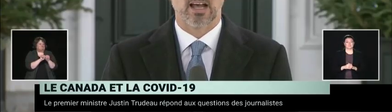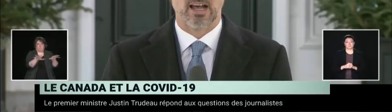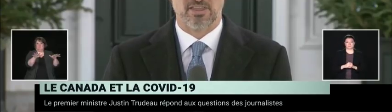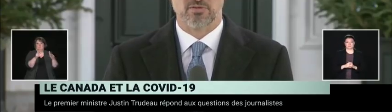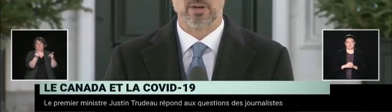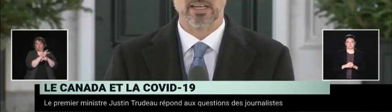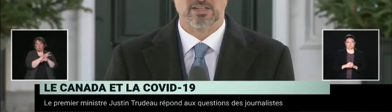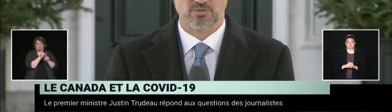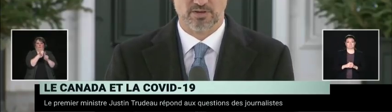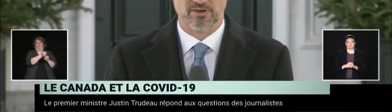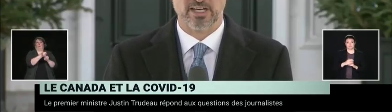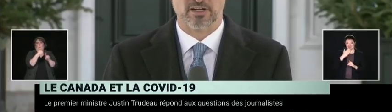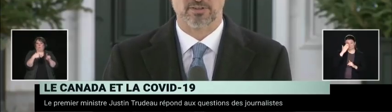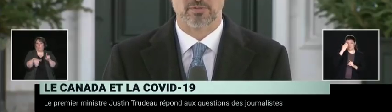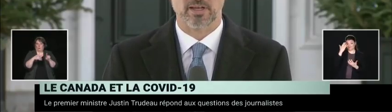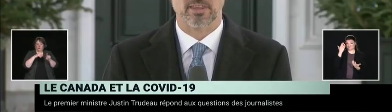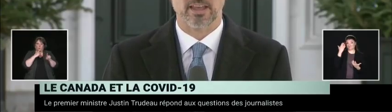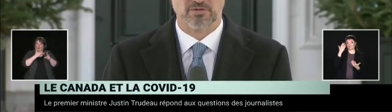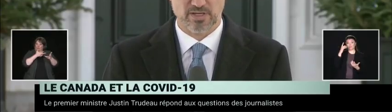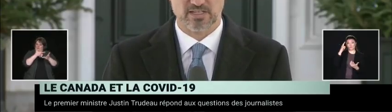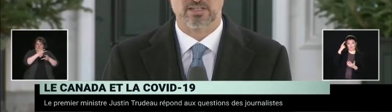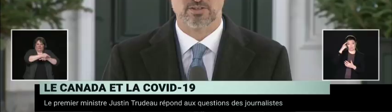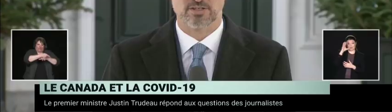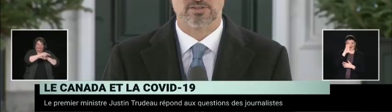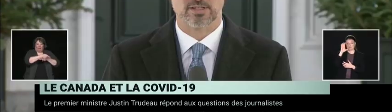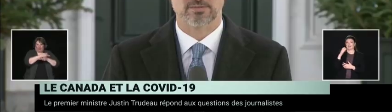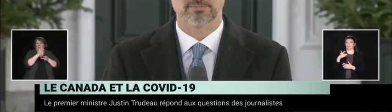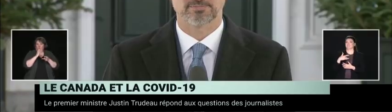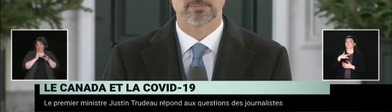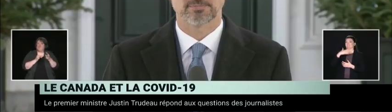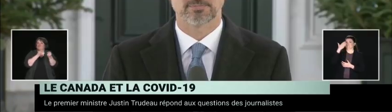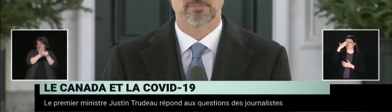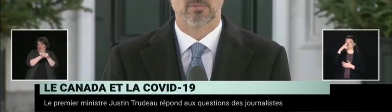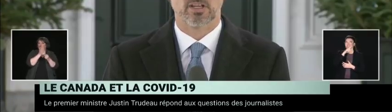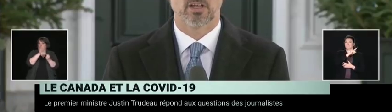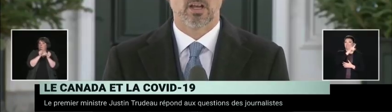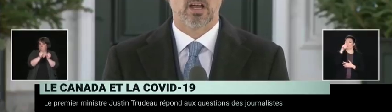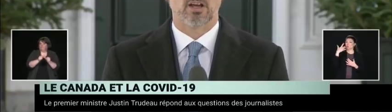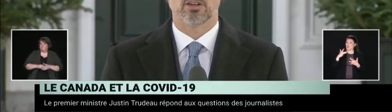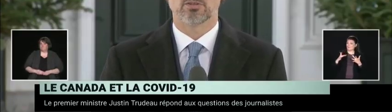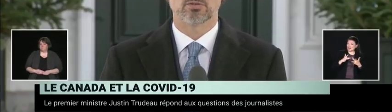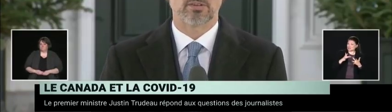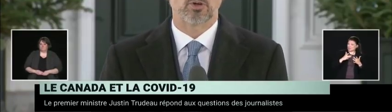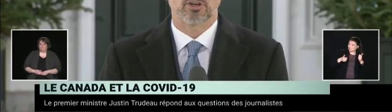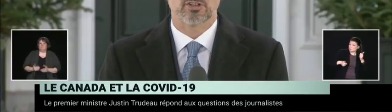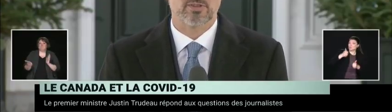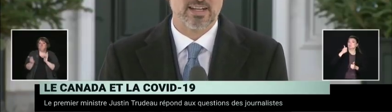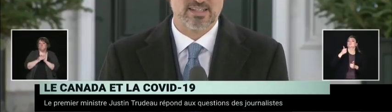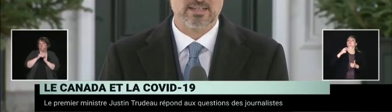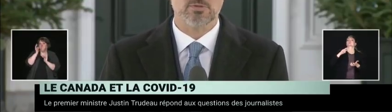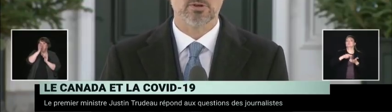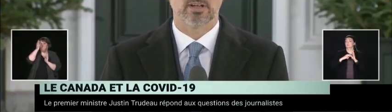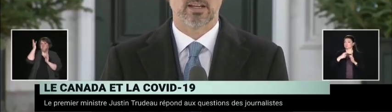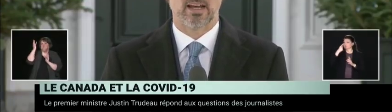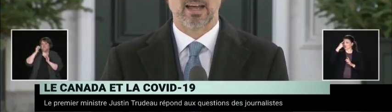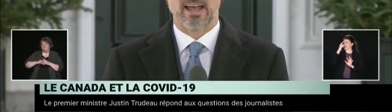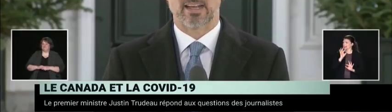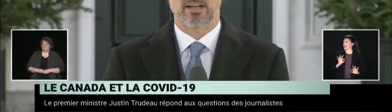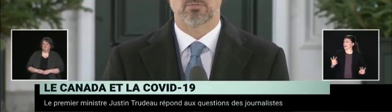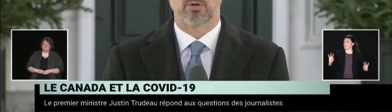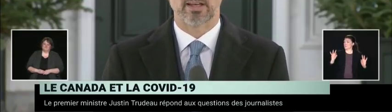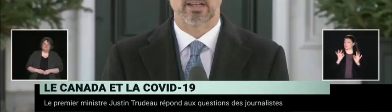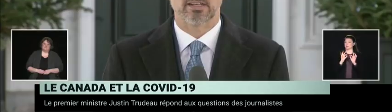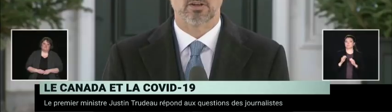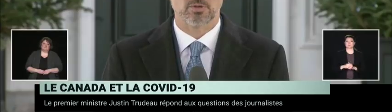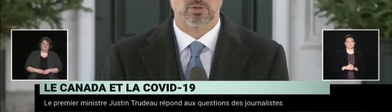vulnerabilities that we need to work very carefully with, and we continue to do so. Okay. Nous avons reconnu dès le début à